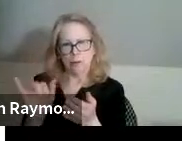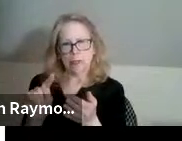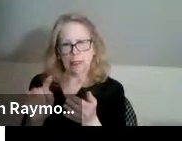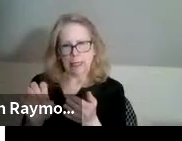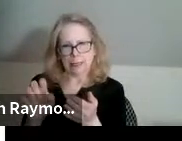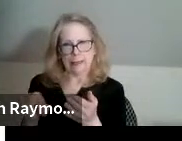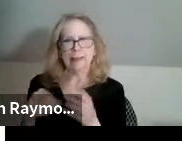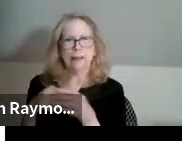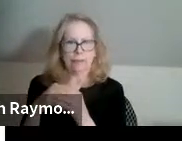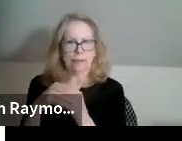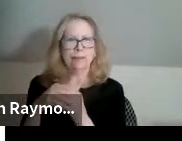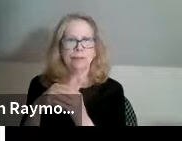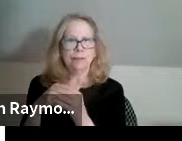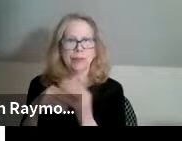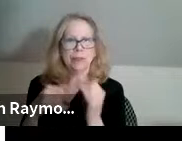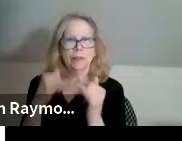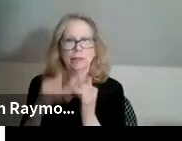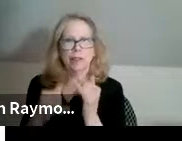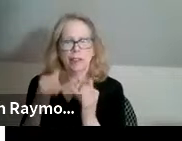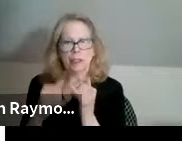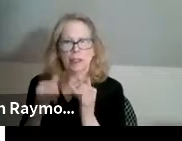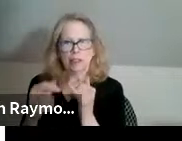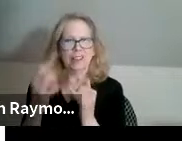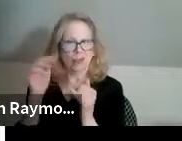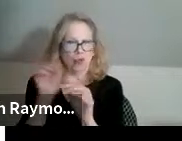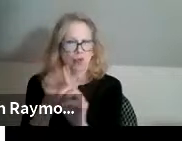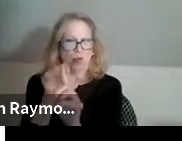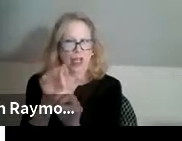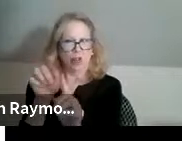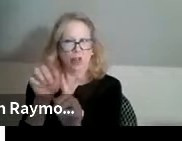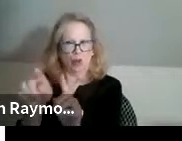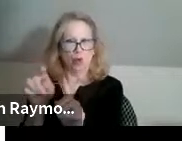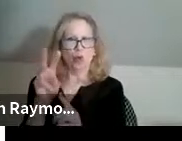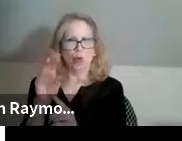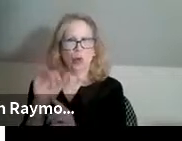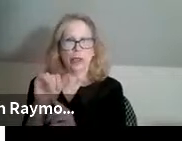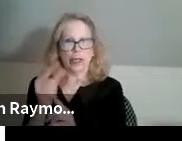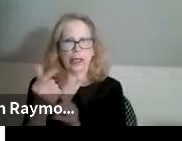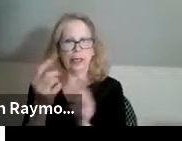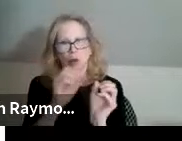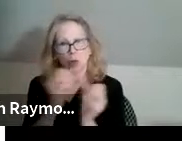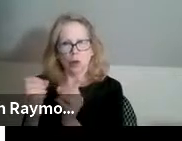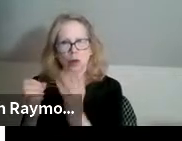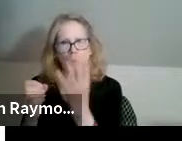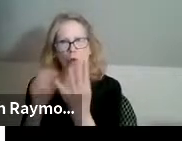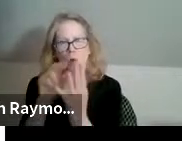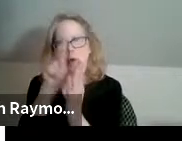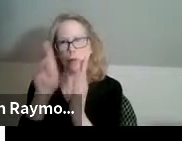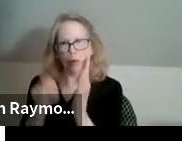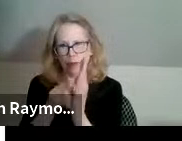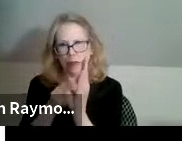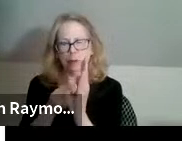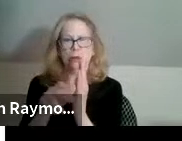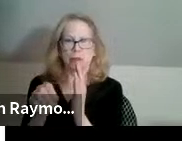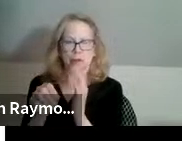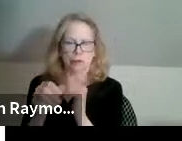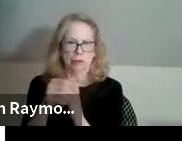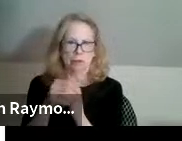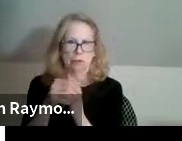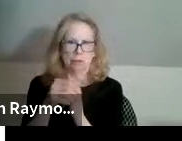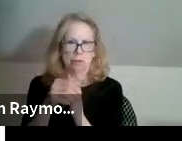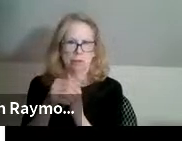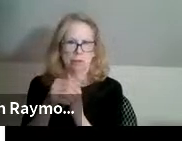w3.org/WAI. Finally, just as a reminder, WCAG is organized into 4 principles: POUR,